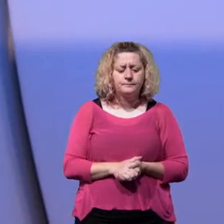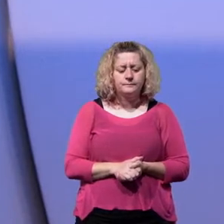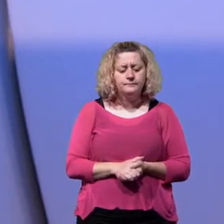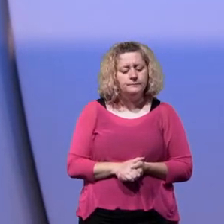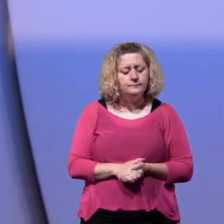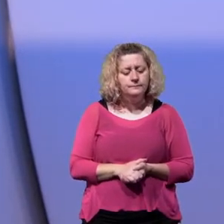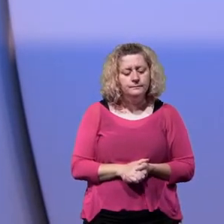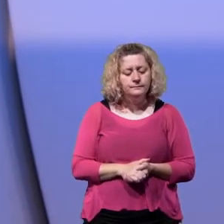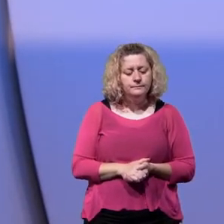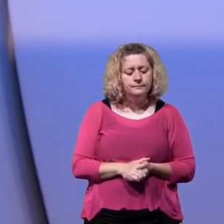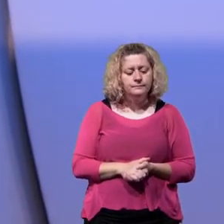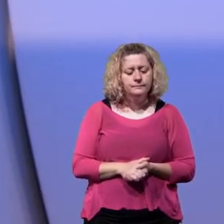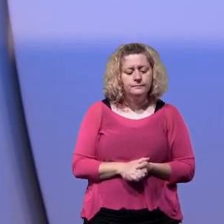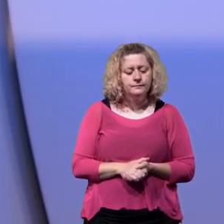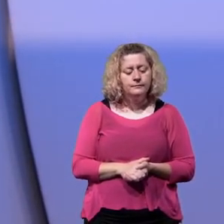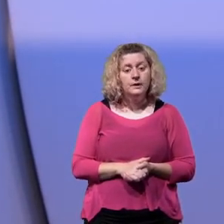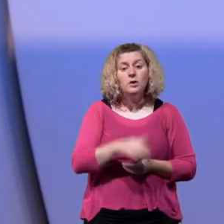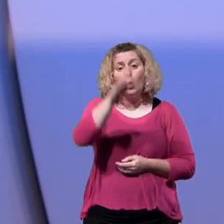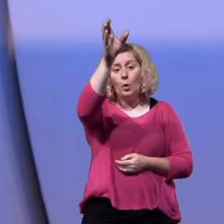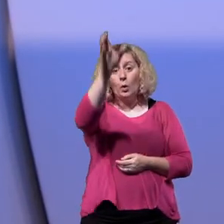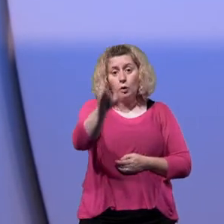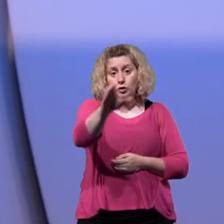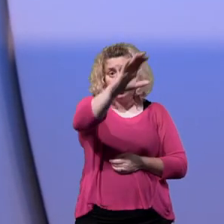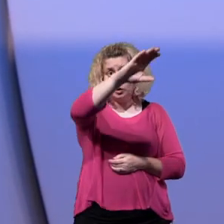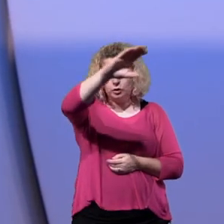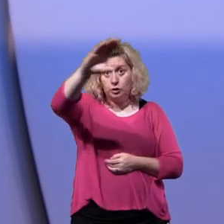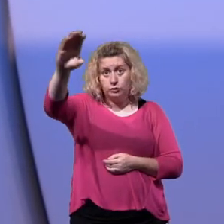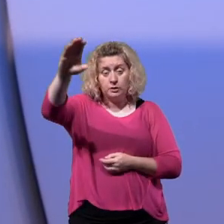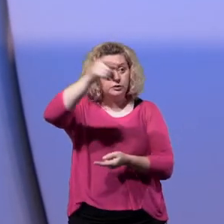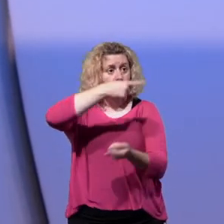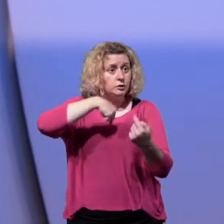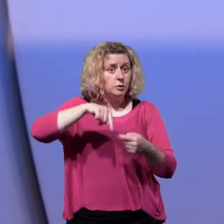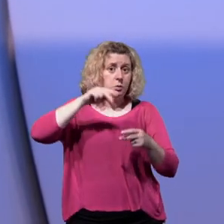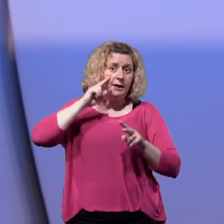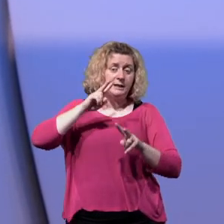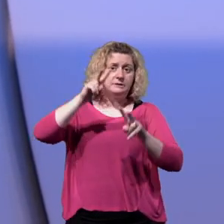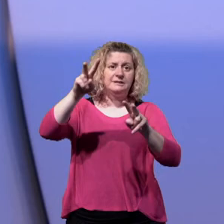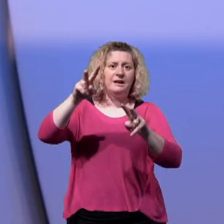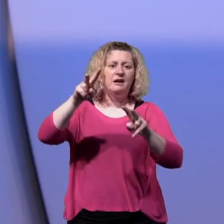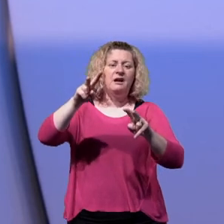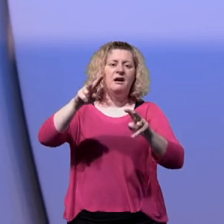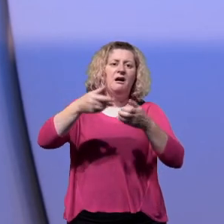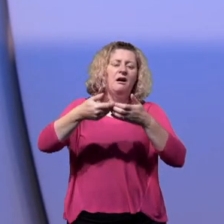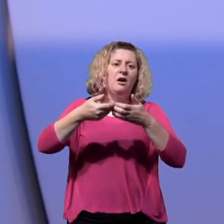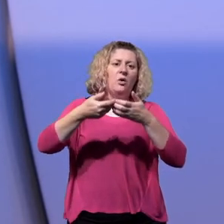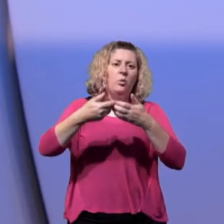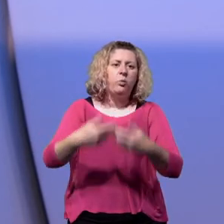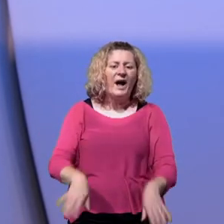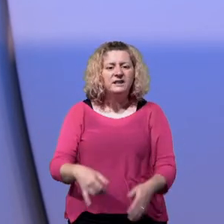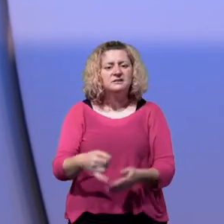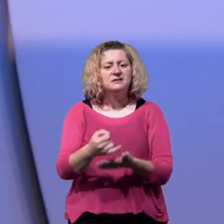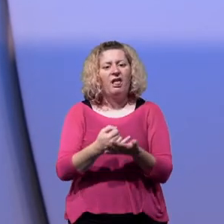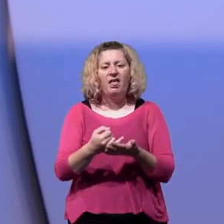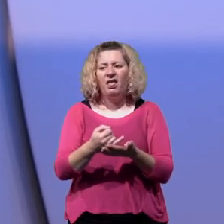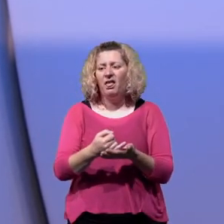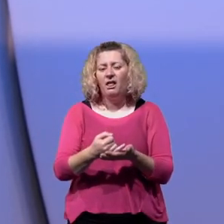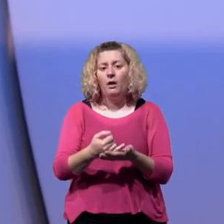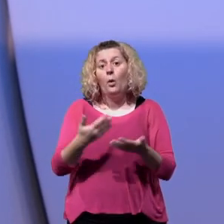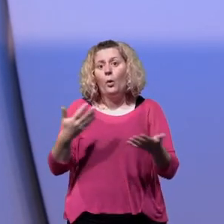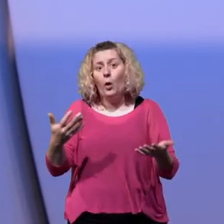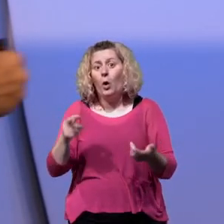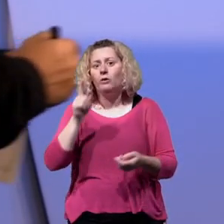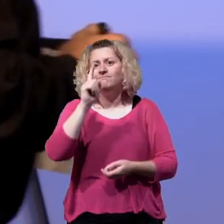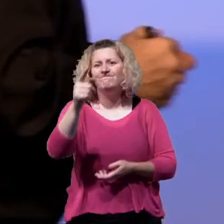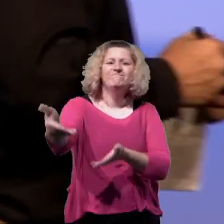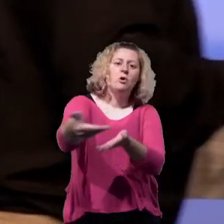we see when we see the cross? Do we see a waste or do we see a rescue? And as we ask